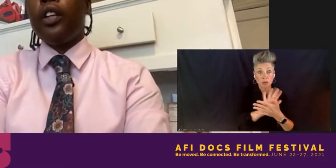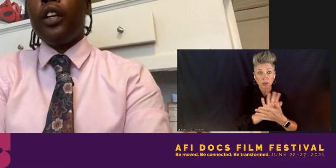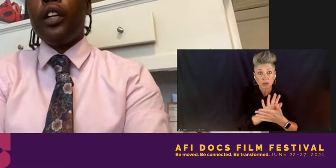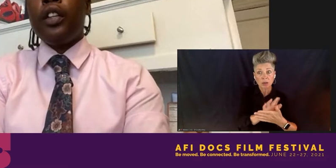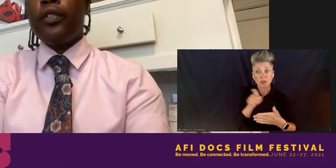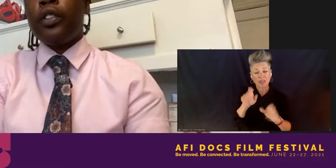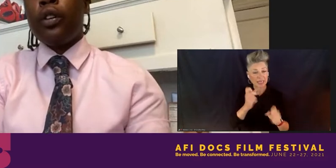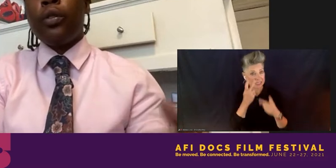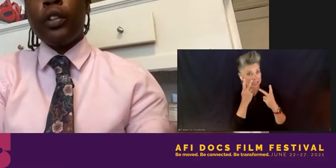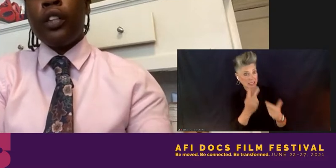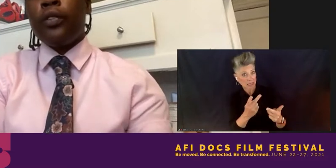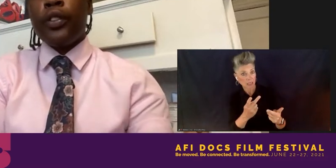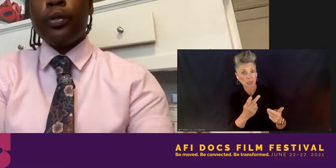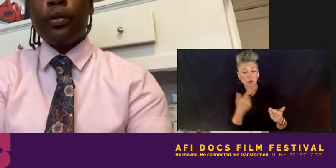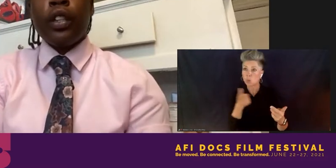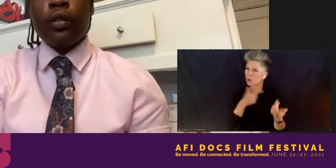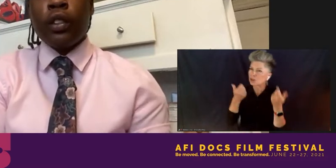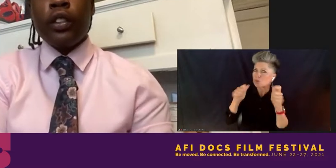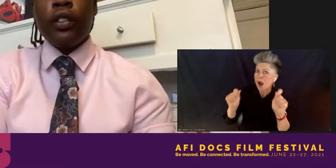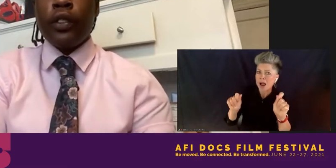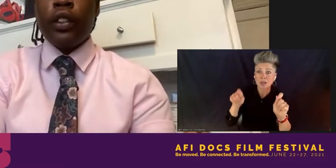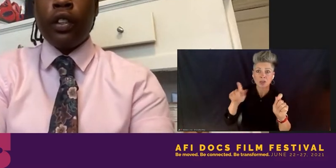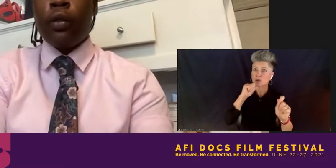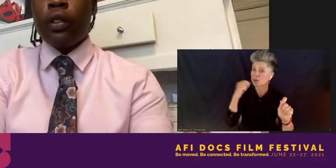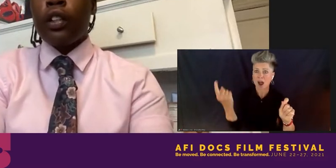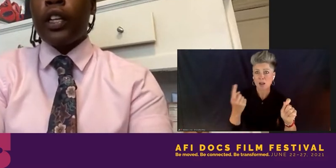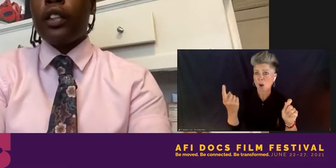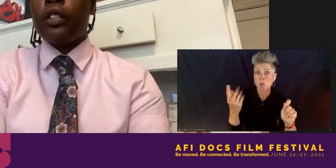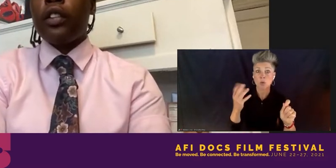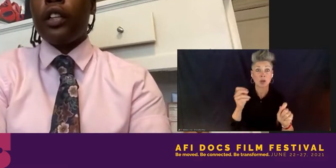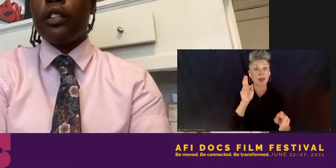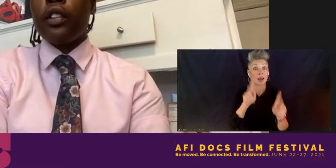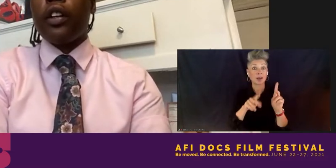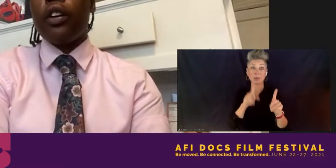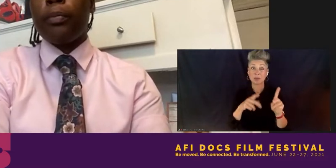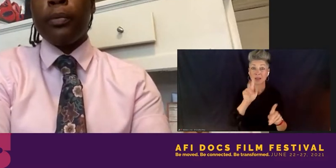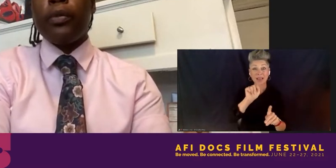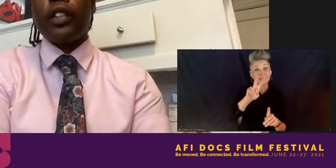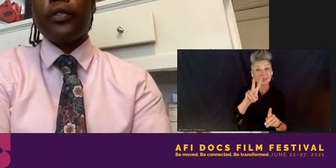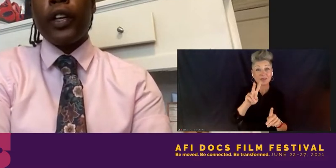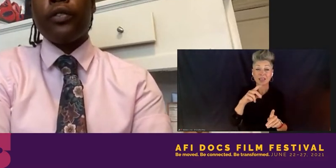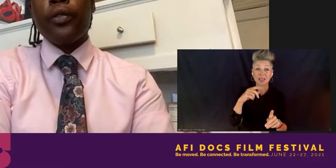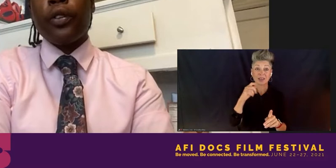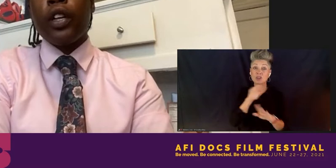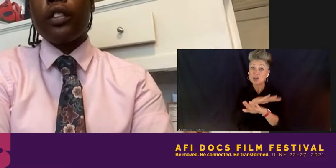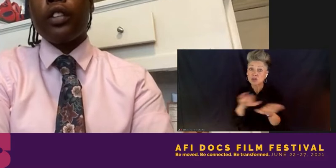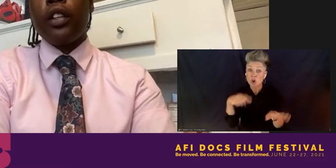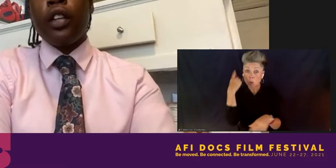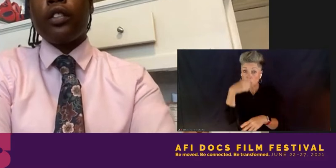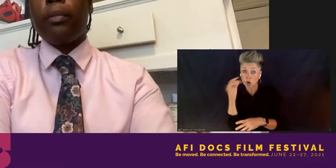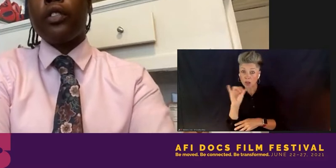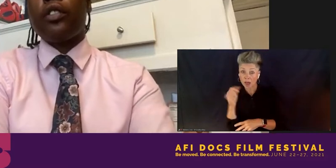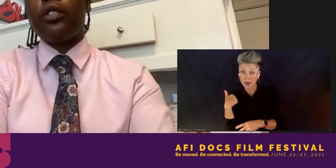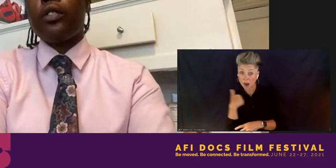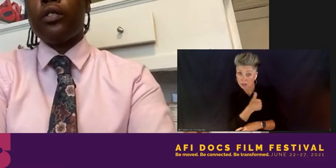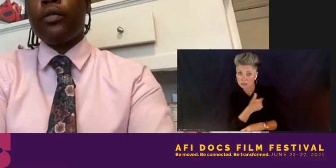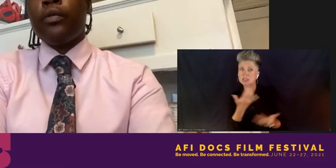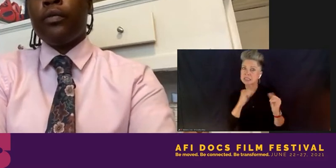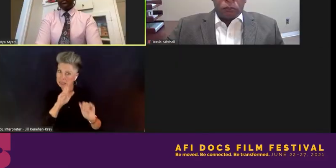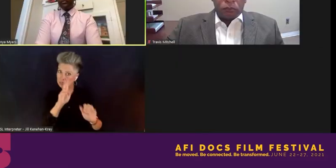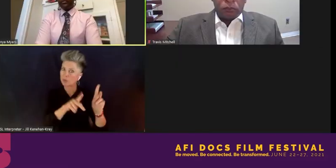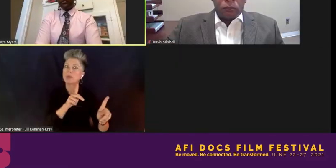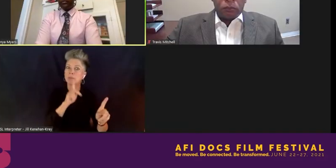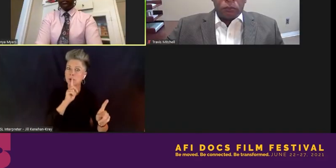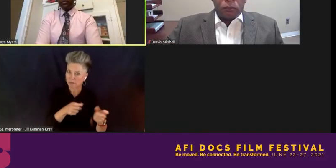alone. And even though individuals that's on the TV that don't look like us, that there are people that's fighting for us and that's amongst us.